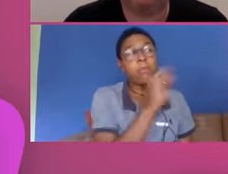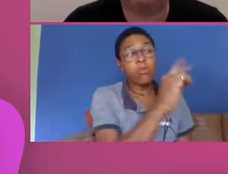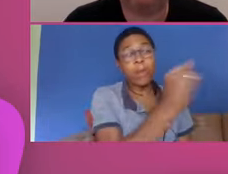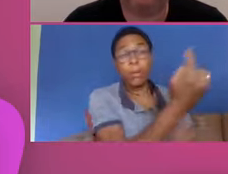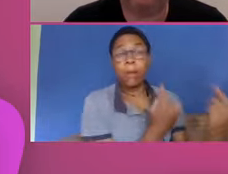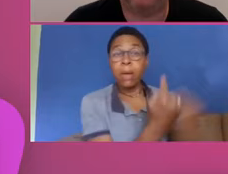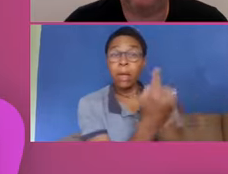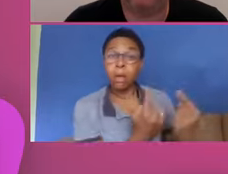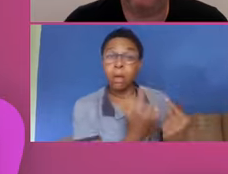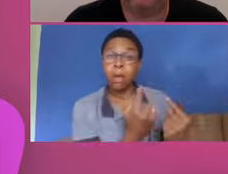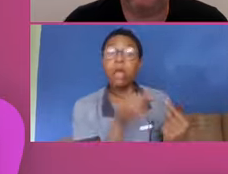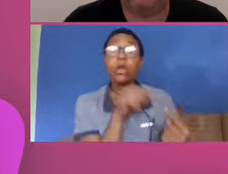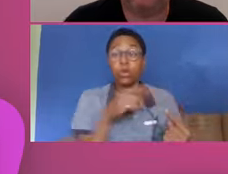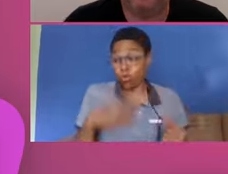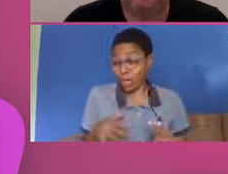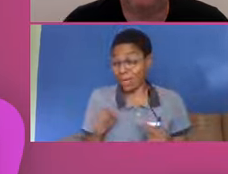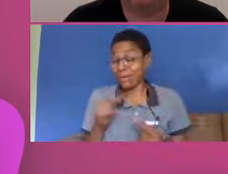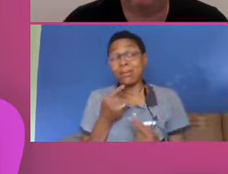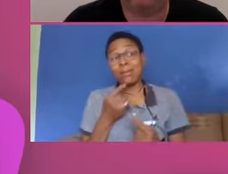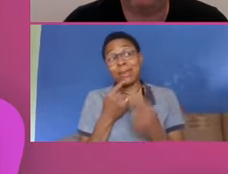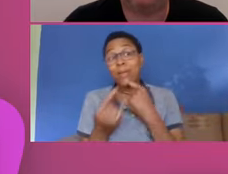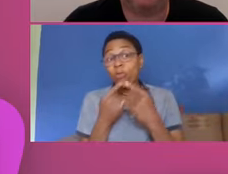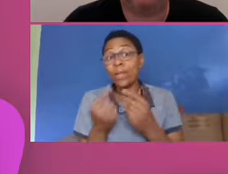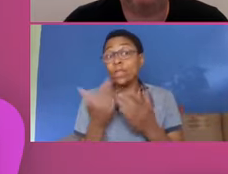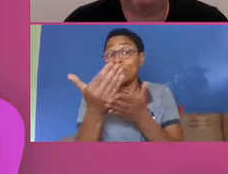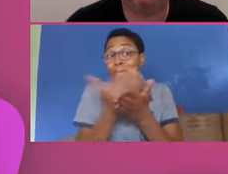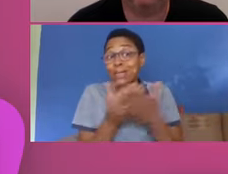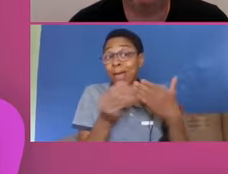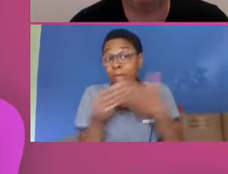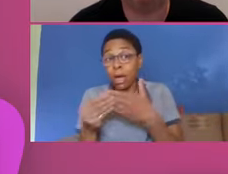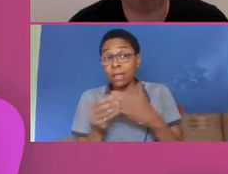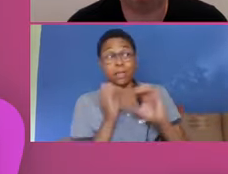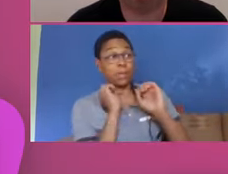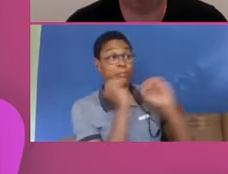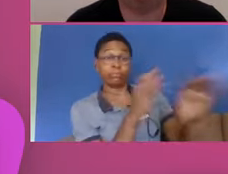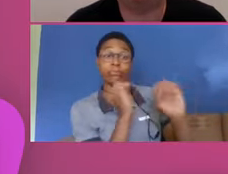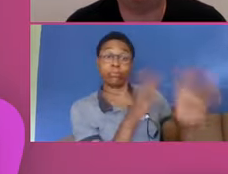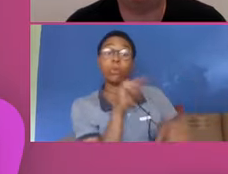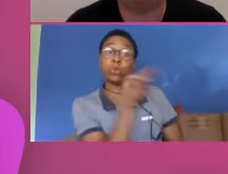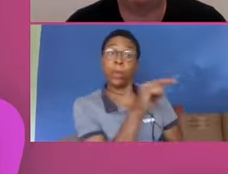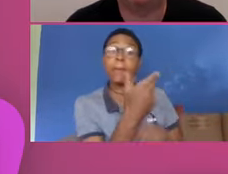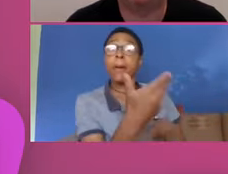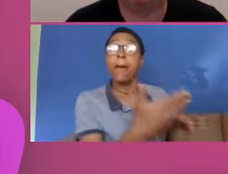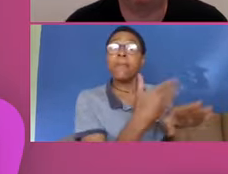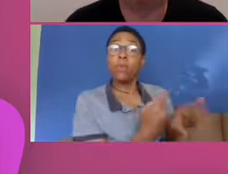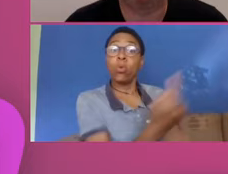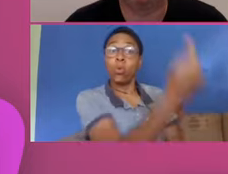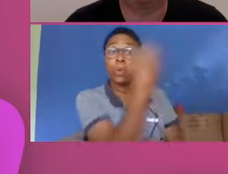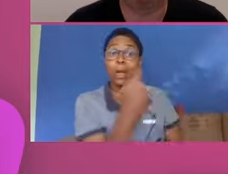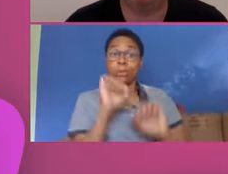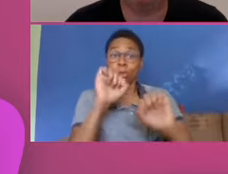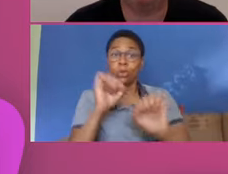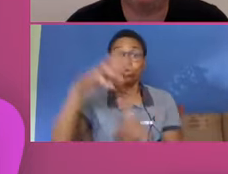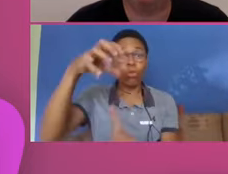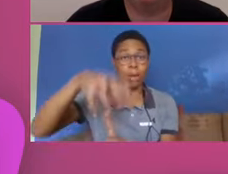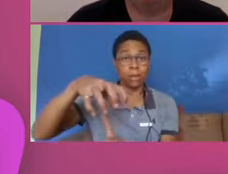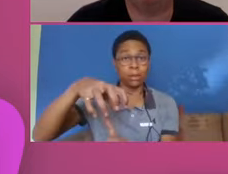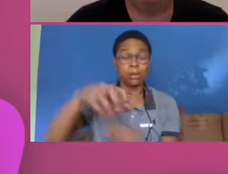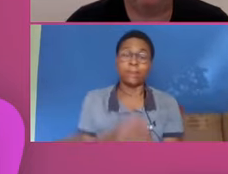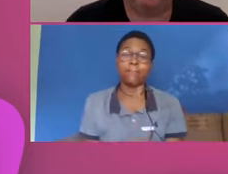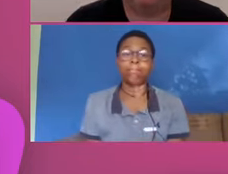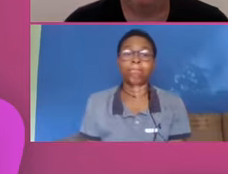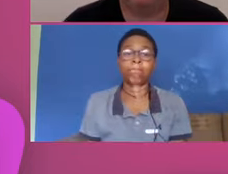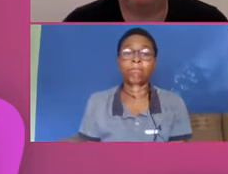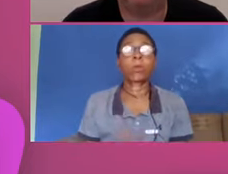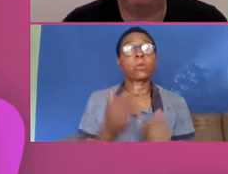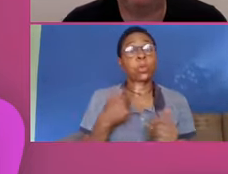to participants and audiences before they attend to build their confidence. So before handing over to